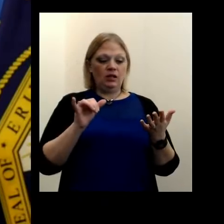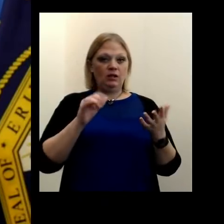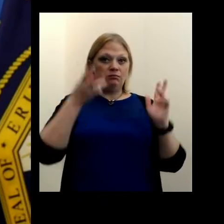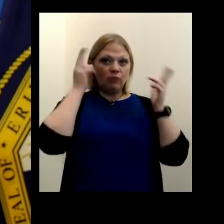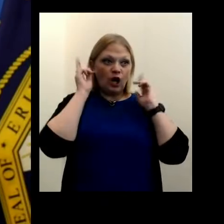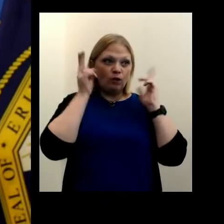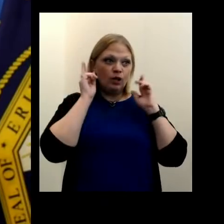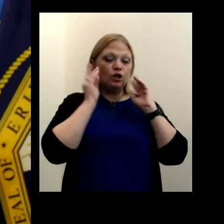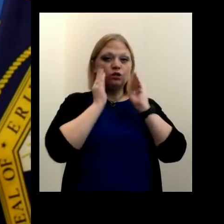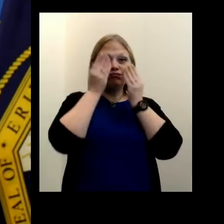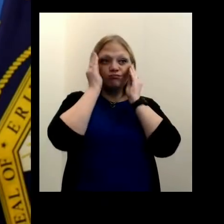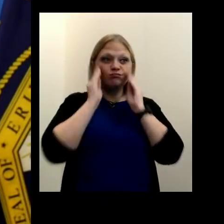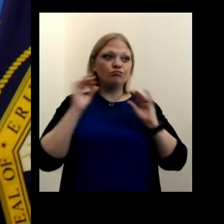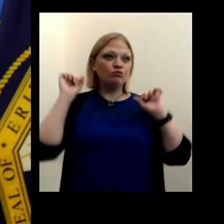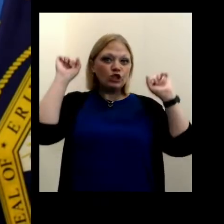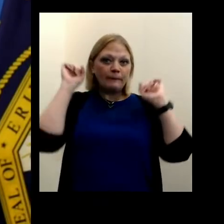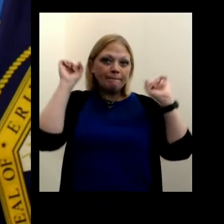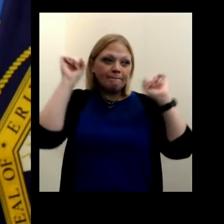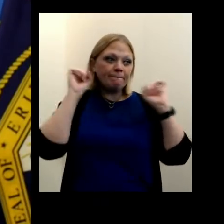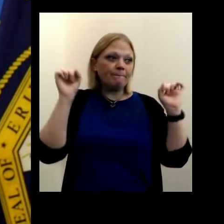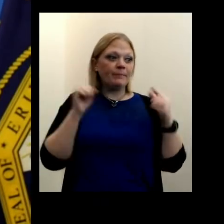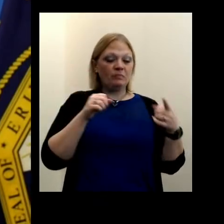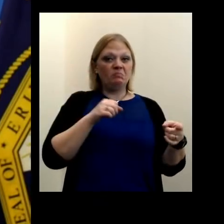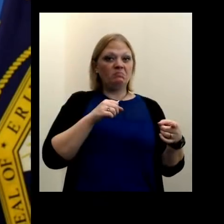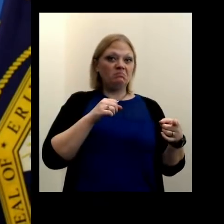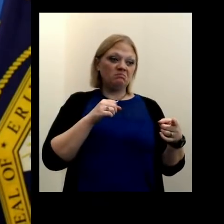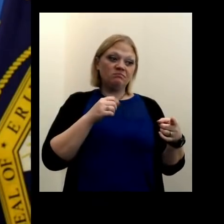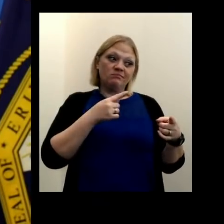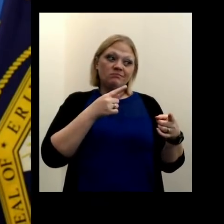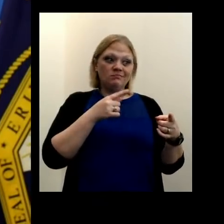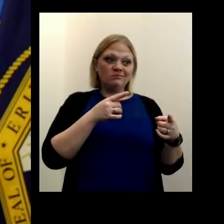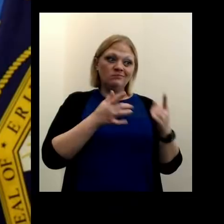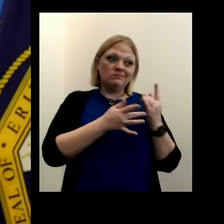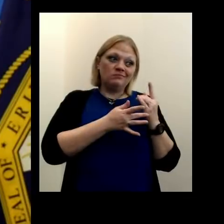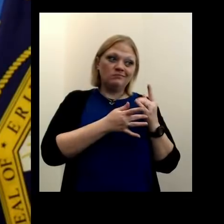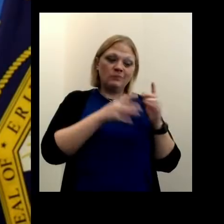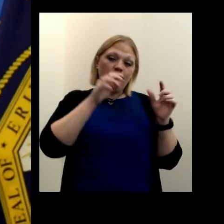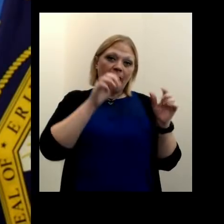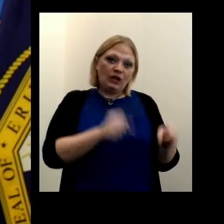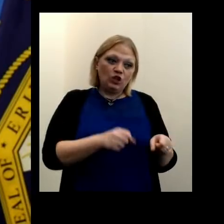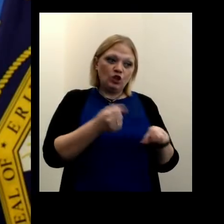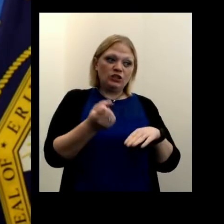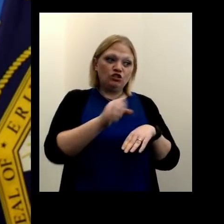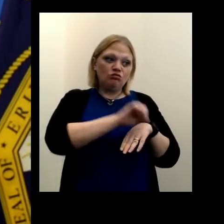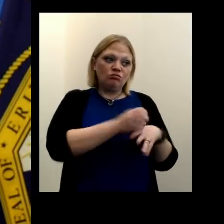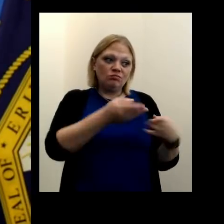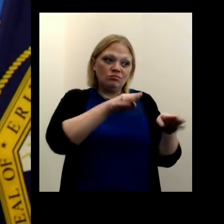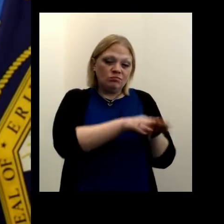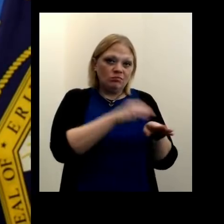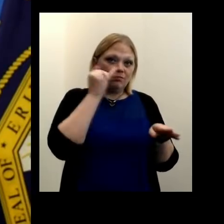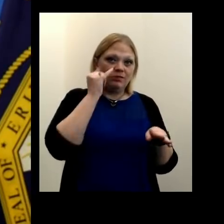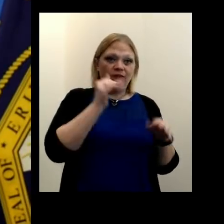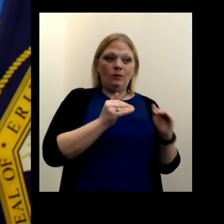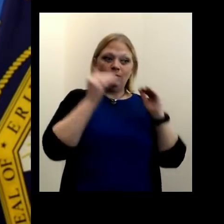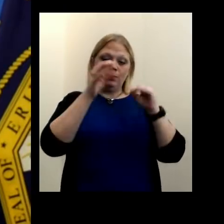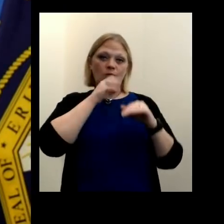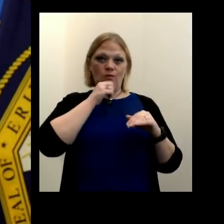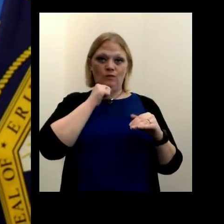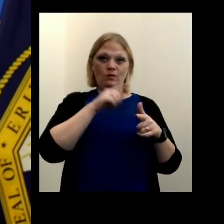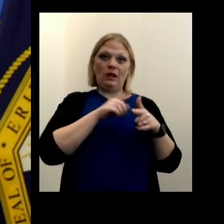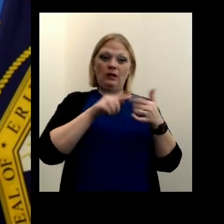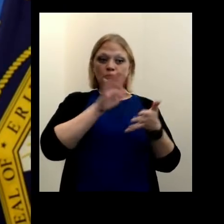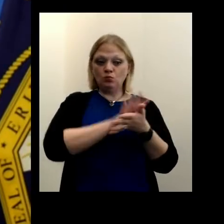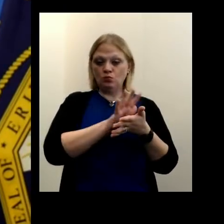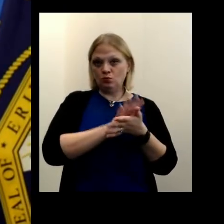barbershops, beauticians, gyms in those locations that theoretically could be shut down by going into an orange. And the schools, of course, would have